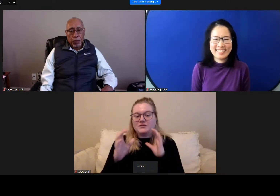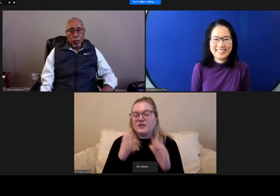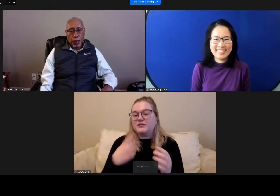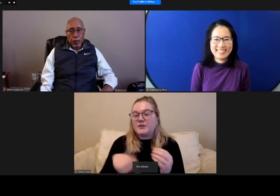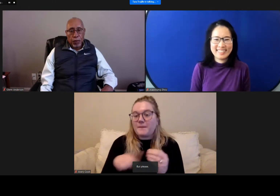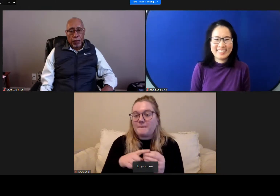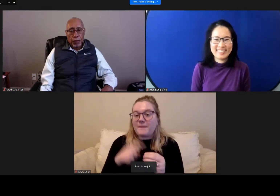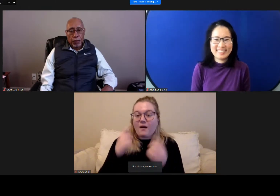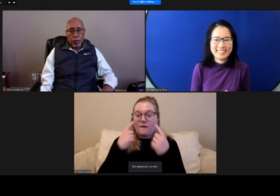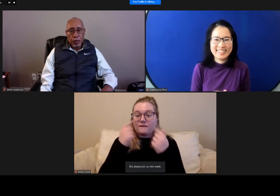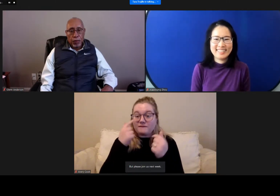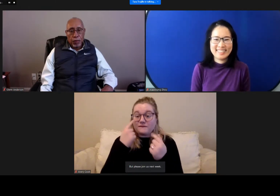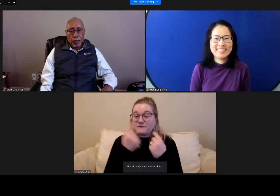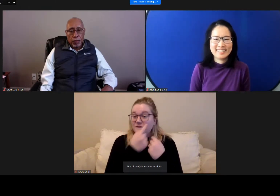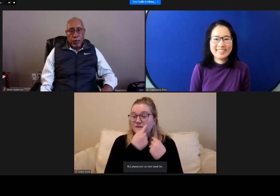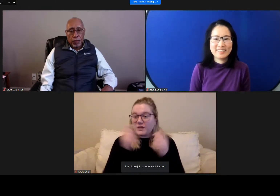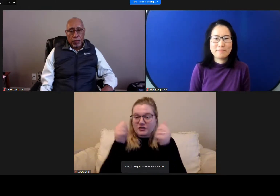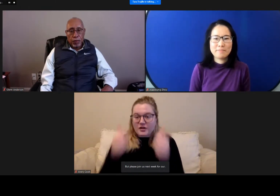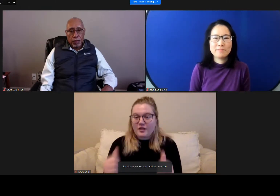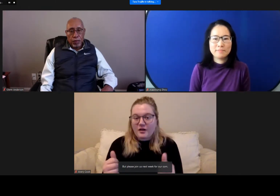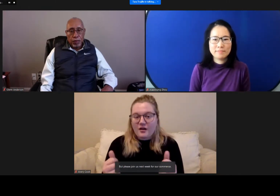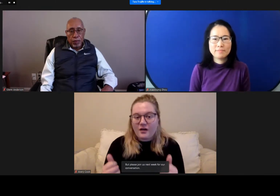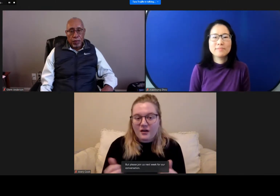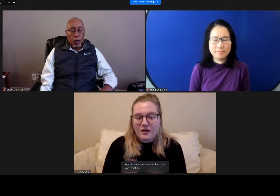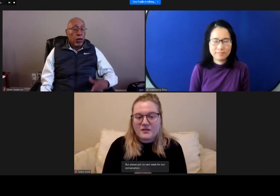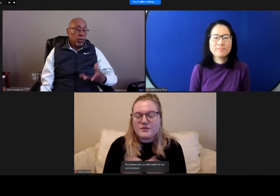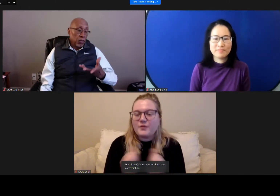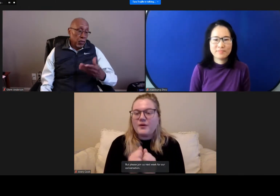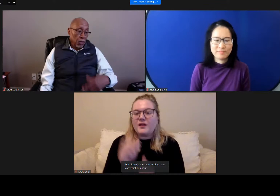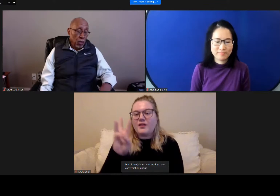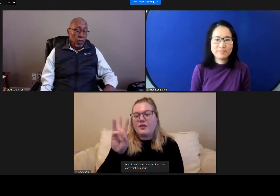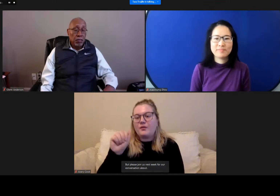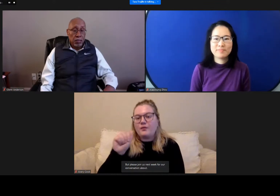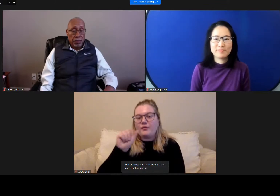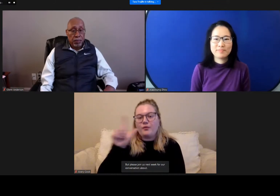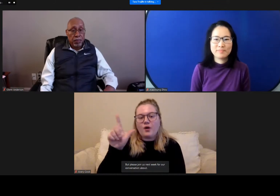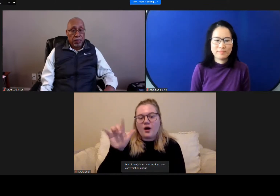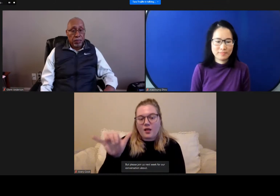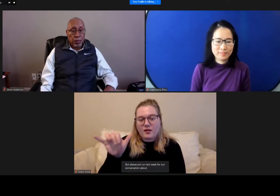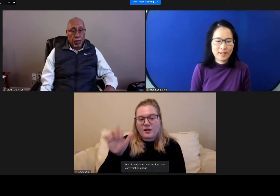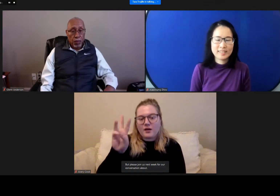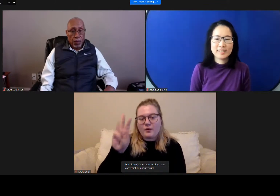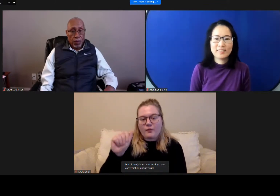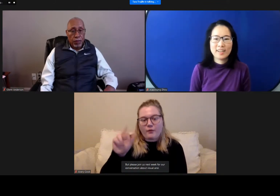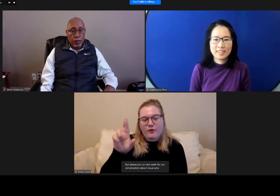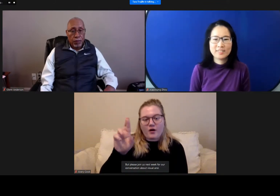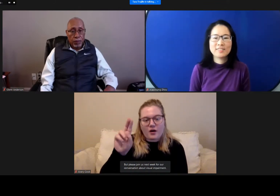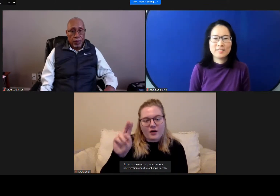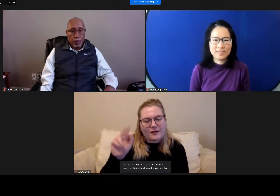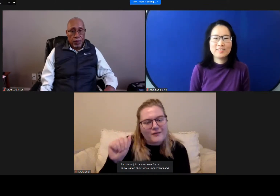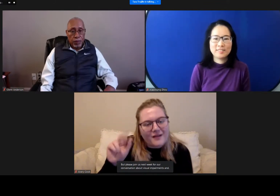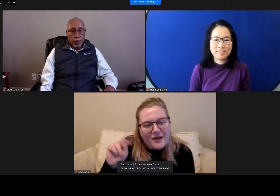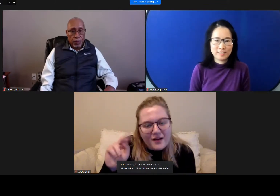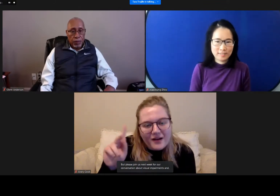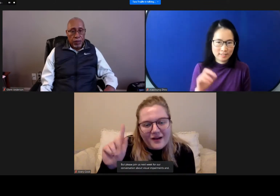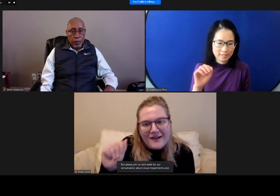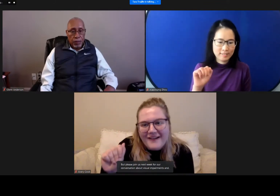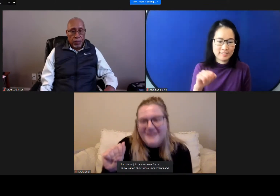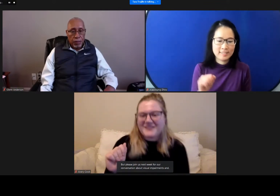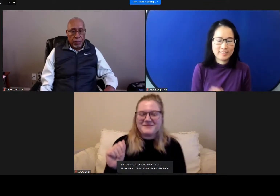please join us next week for our conversation about visual impairment